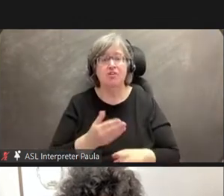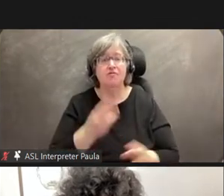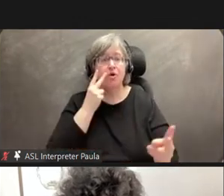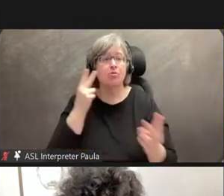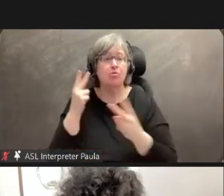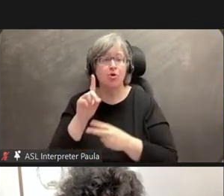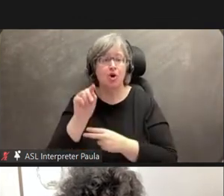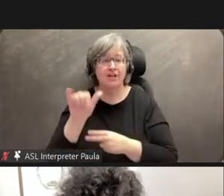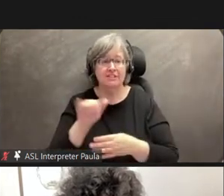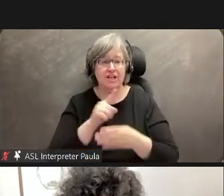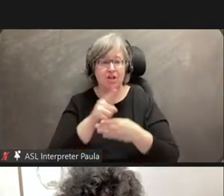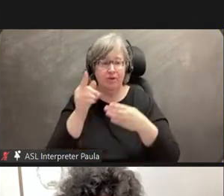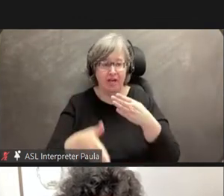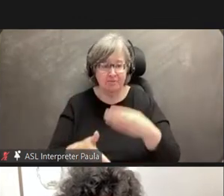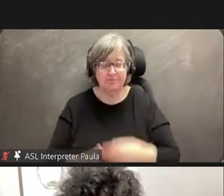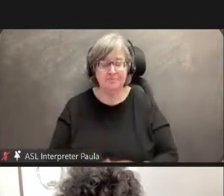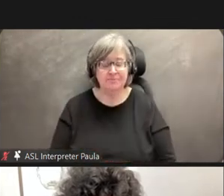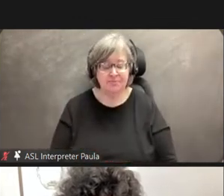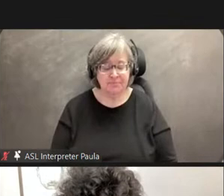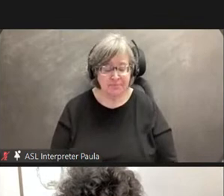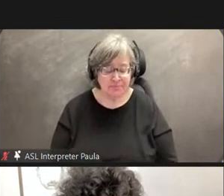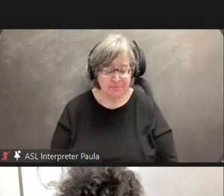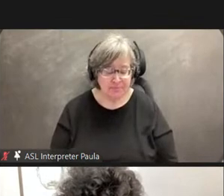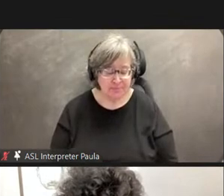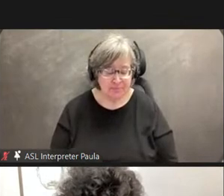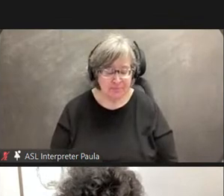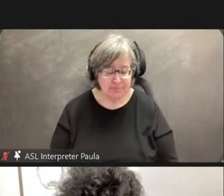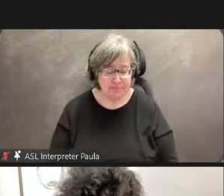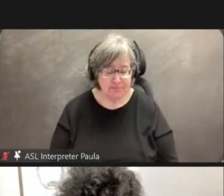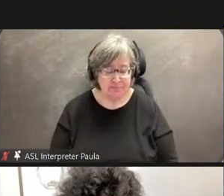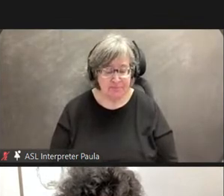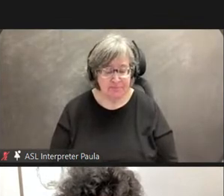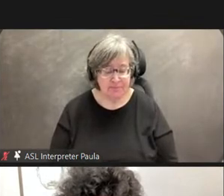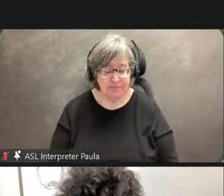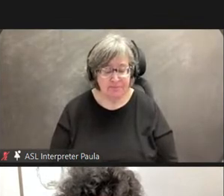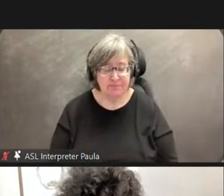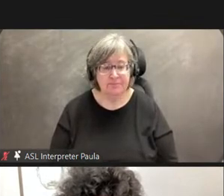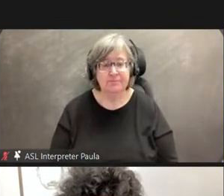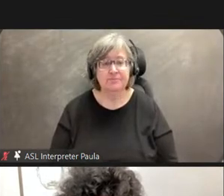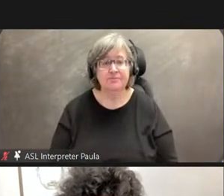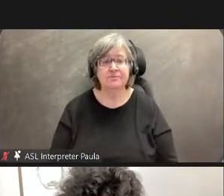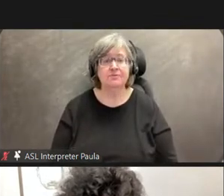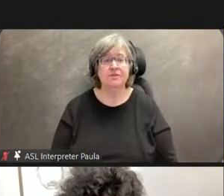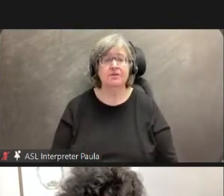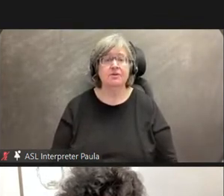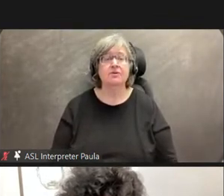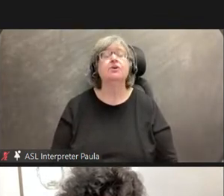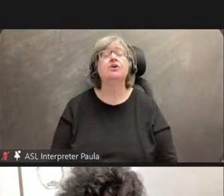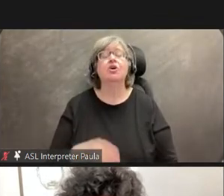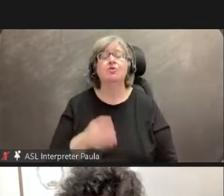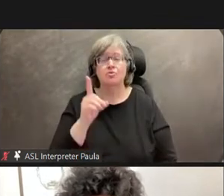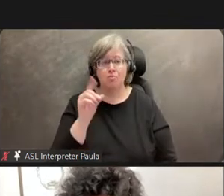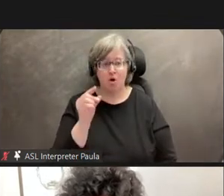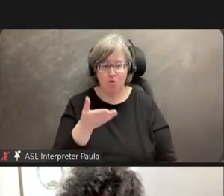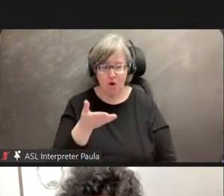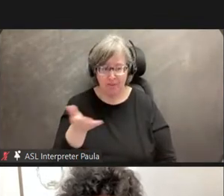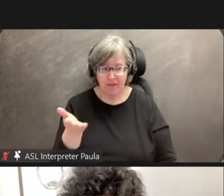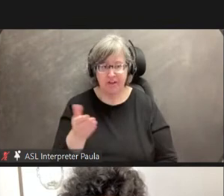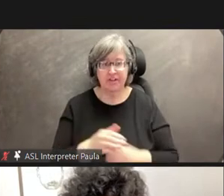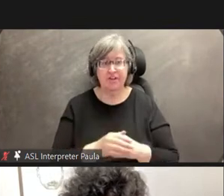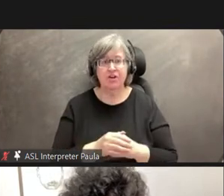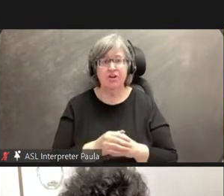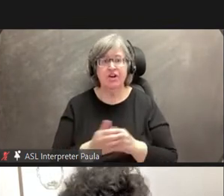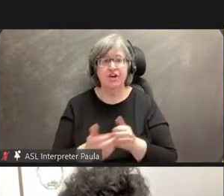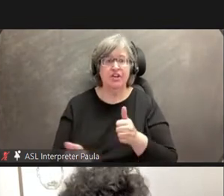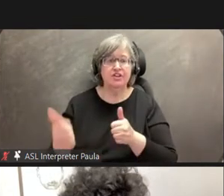weekend. But getting back, the public transportation, one other thing, the Chief of